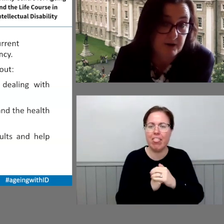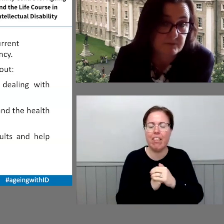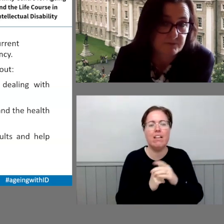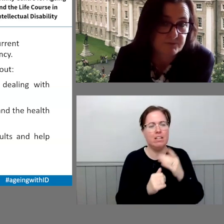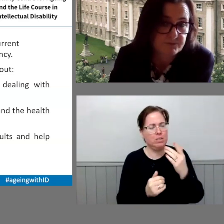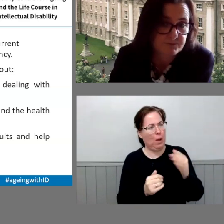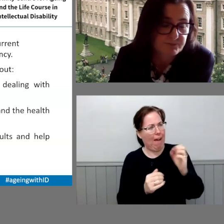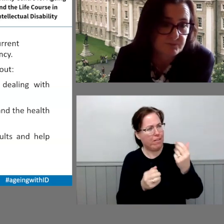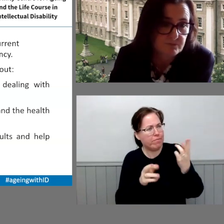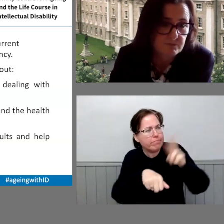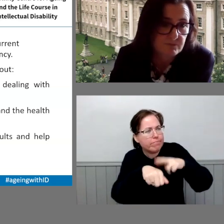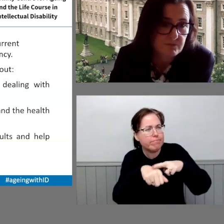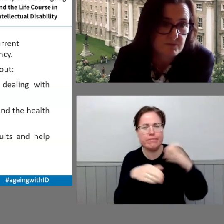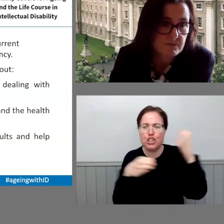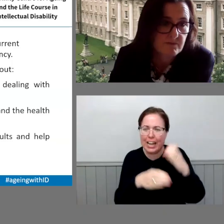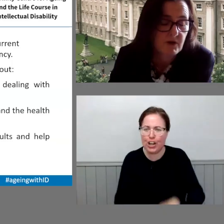better care.